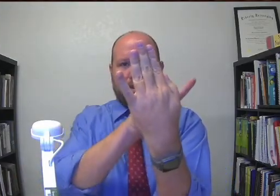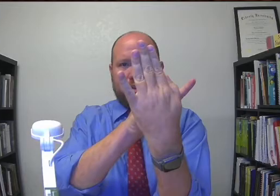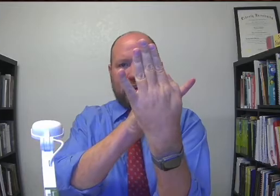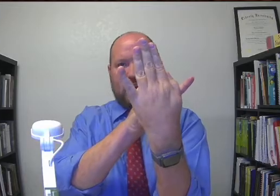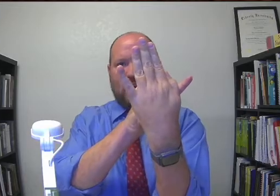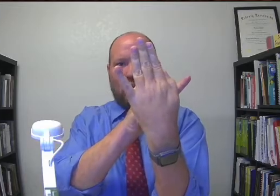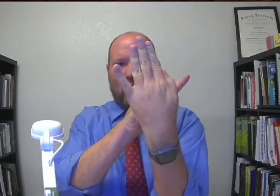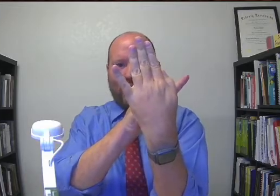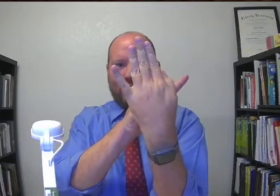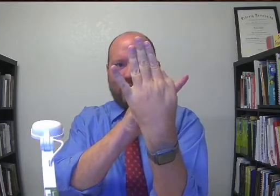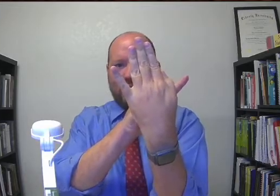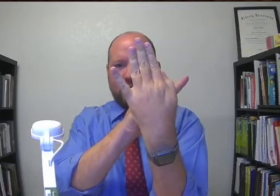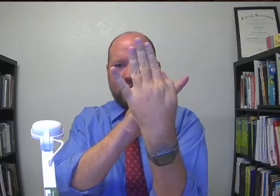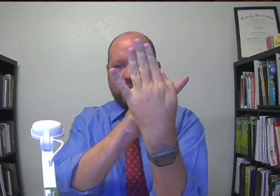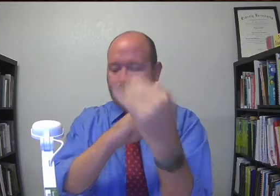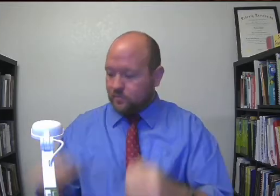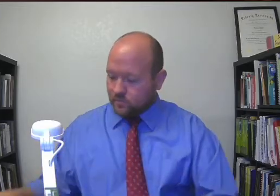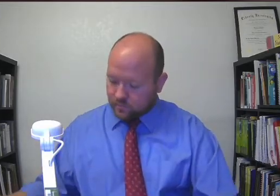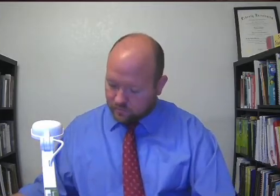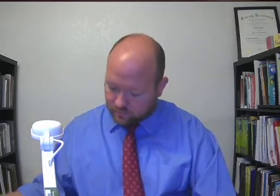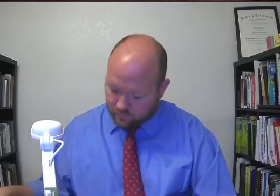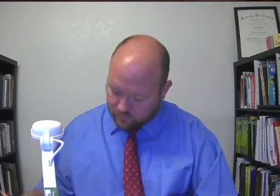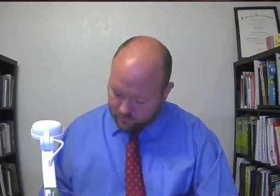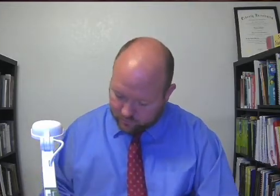W-A-T, weight.